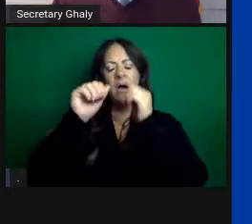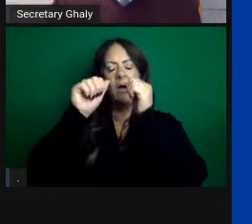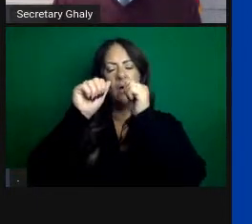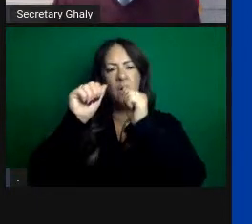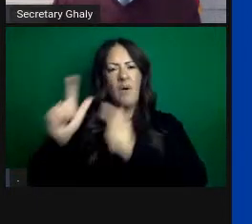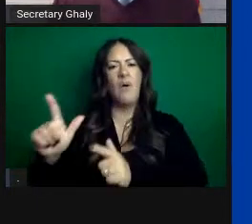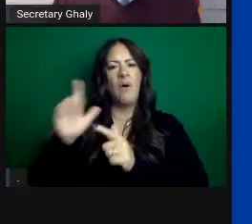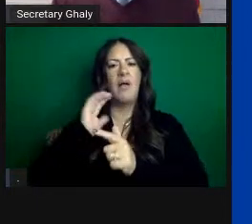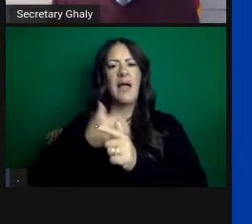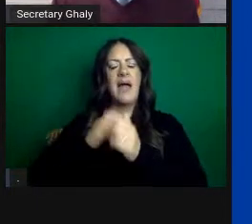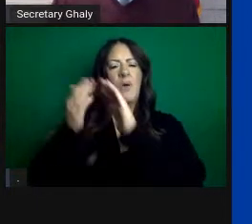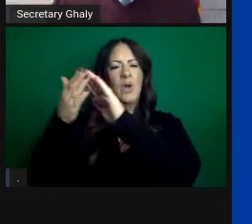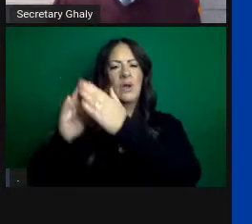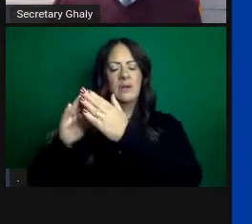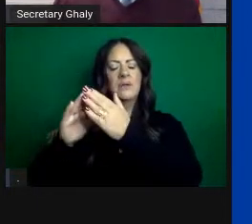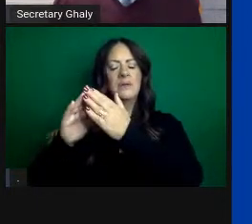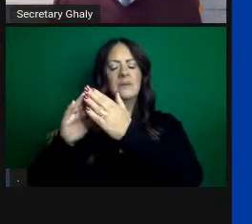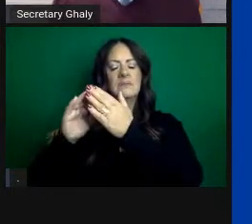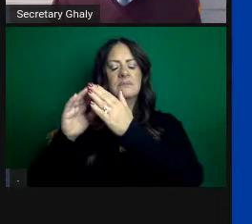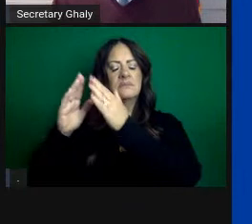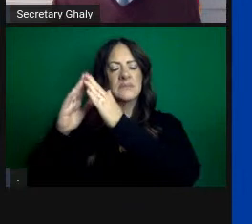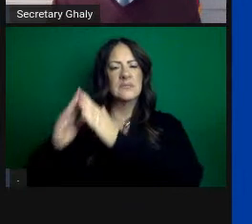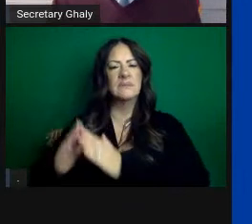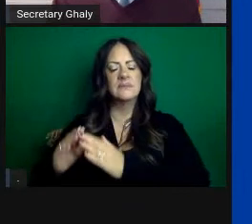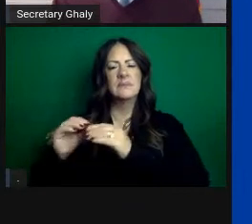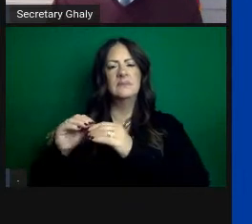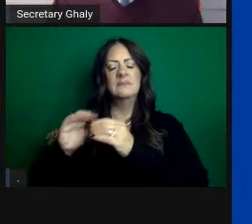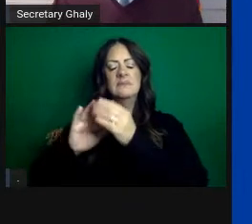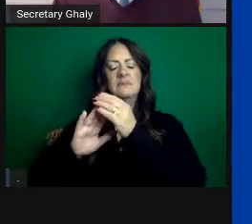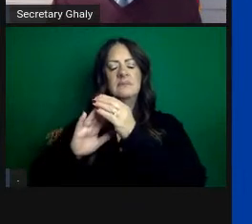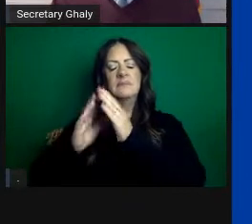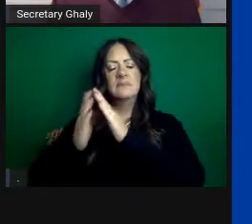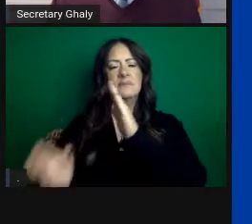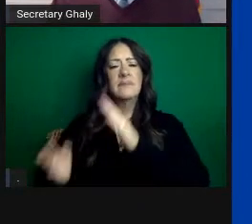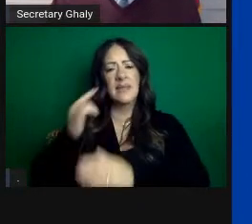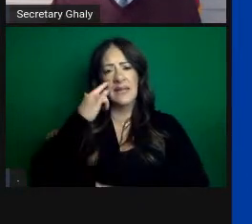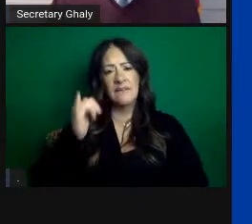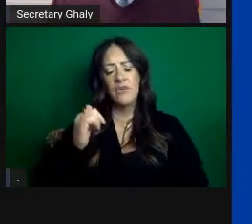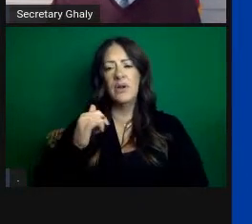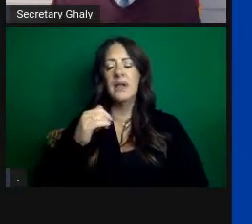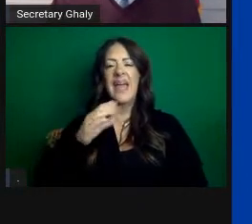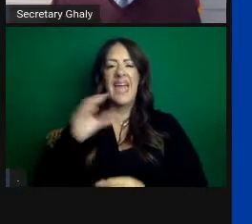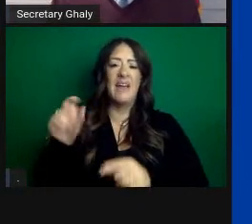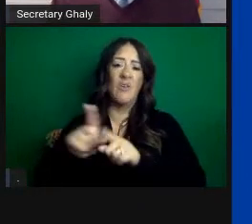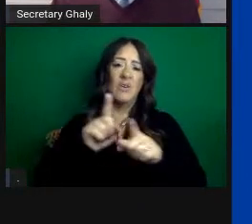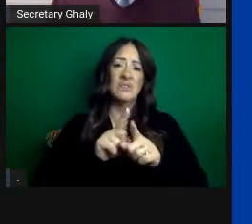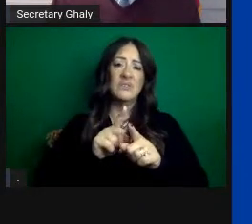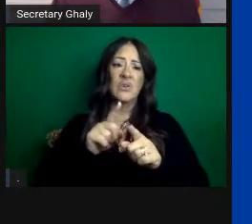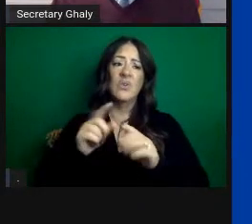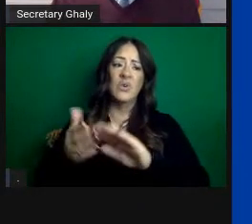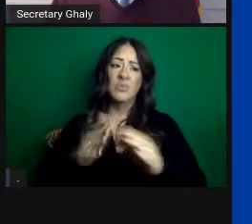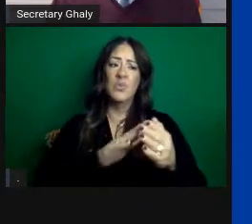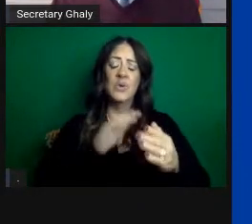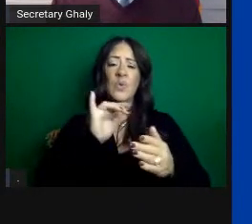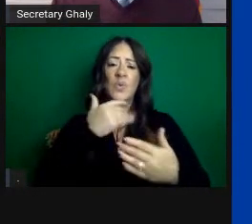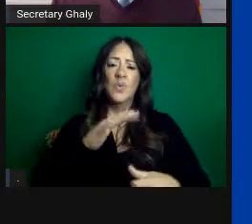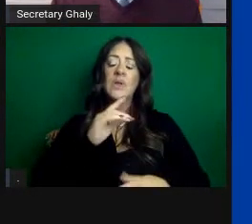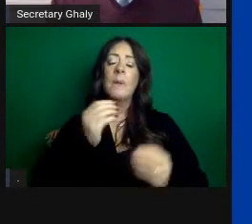those communities with a disproportionate impact of COVID so that we leave no one behind. Next slide.